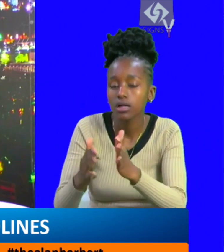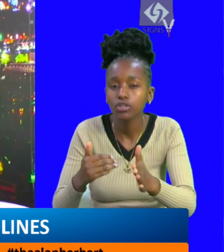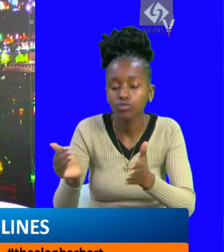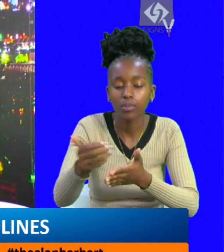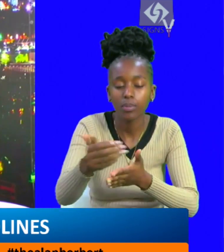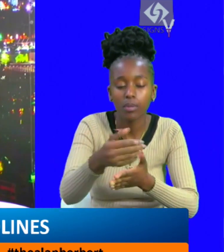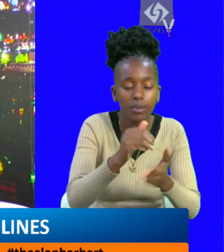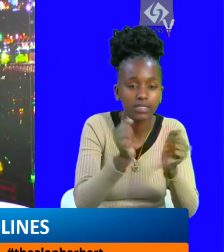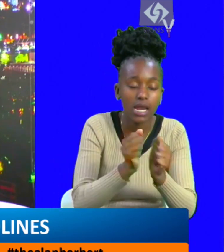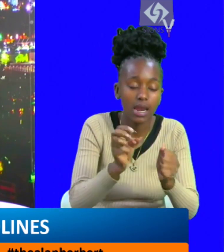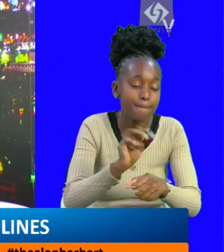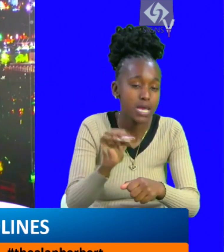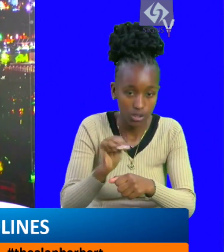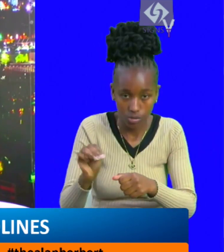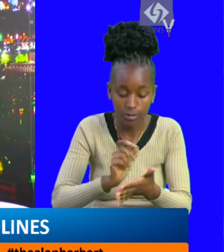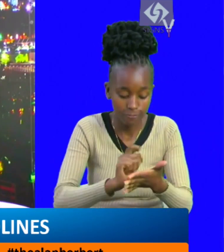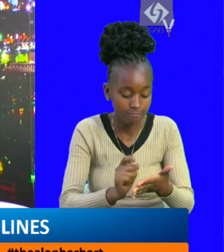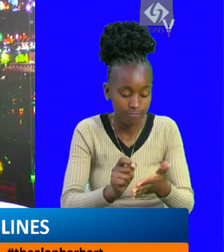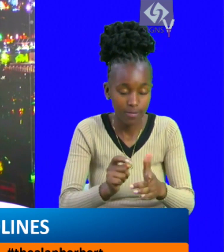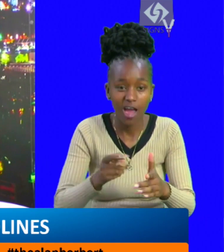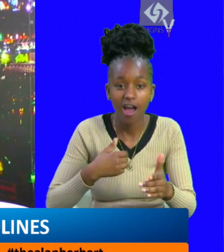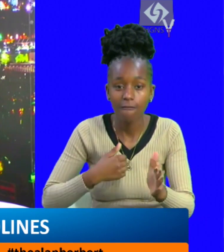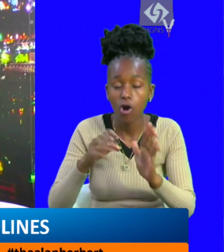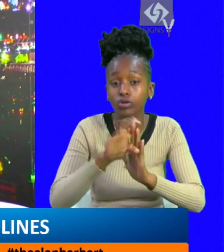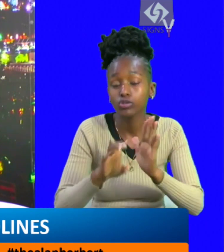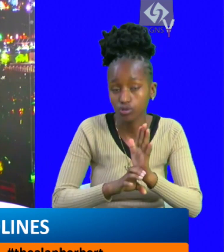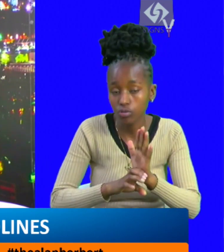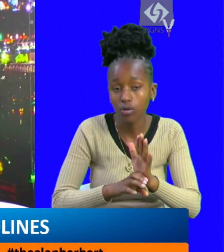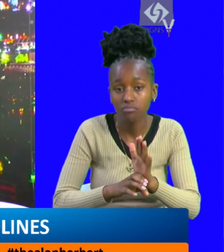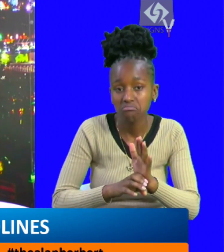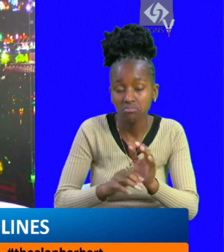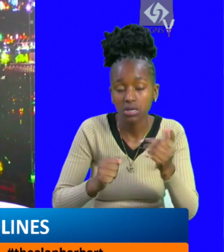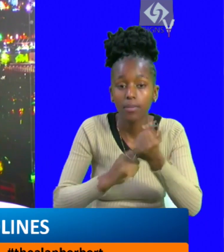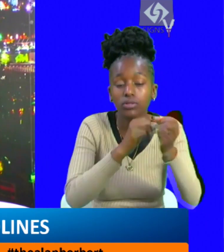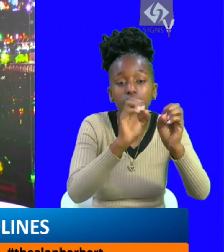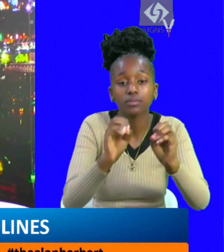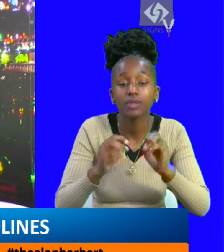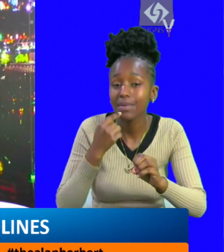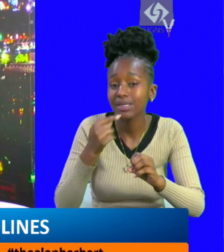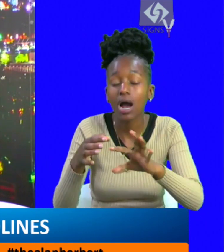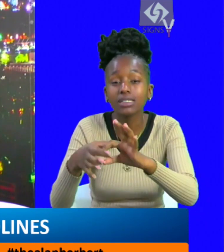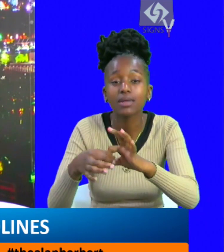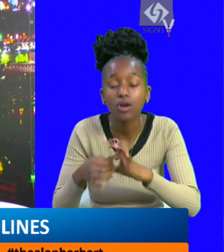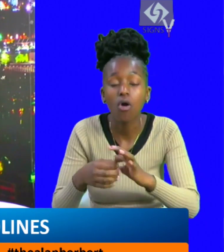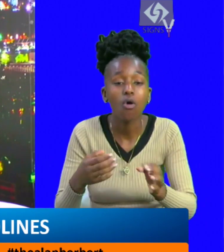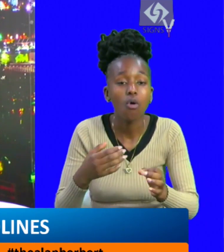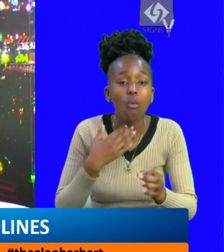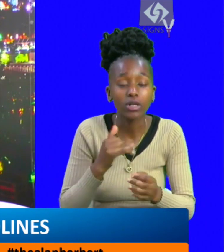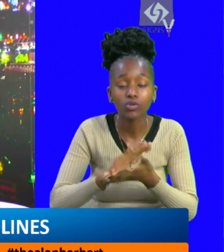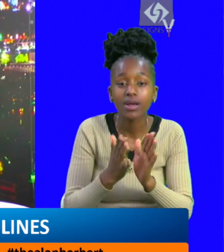opposing vows lead signatures. Leaders allied to the Kenya Kwanza government led by National Assembly Speaker